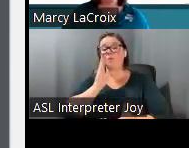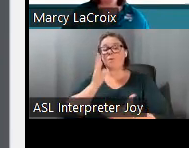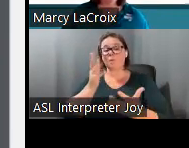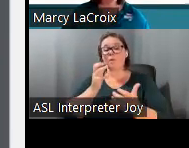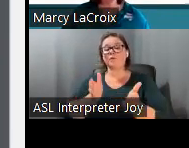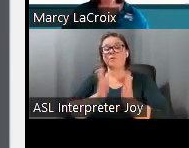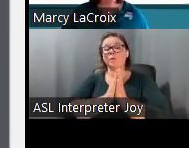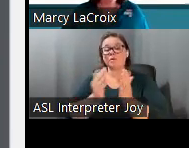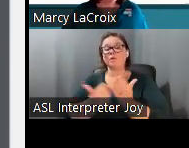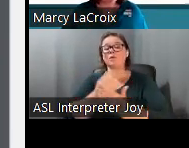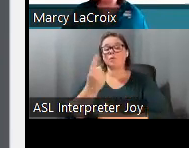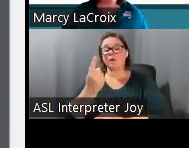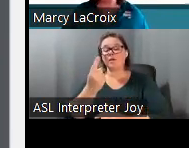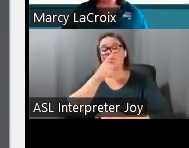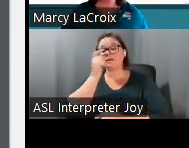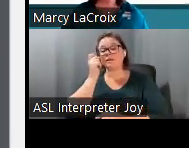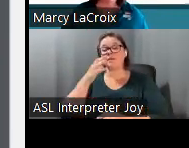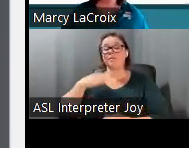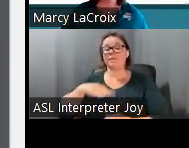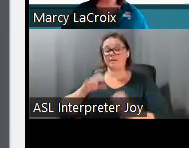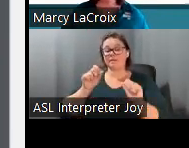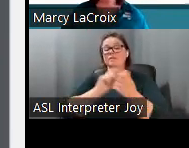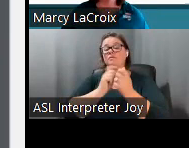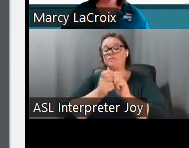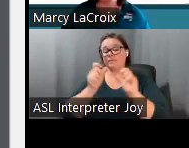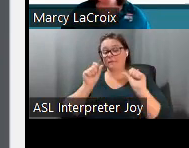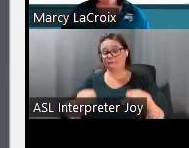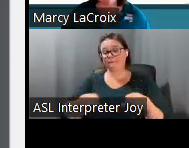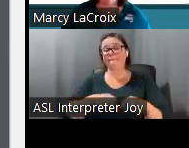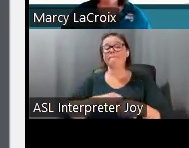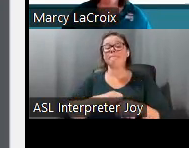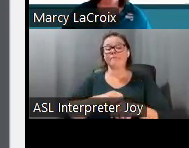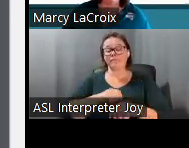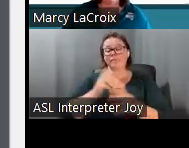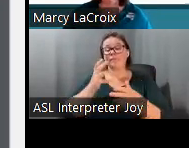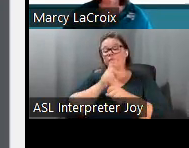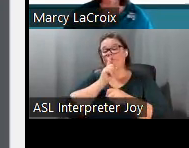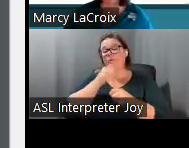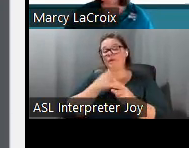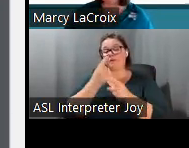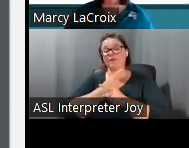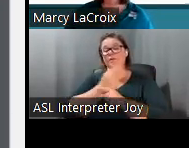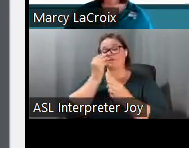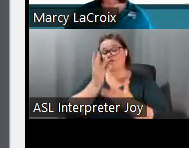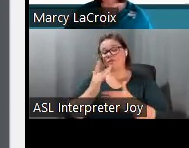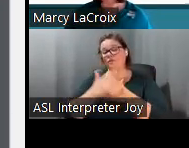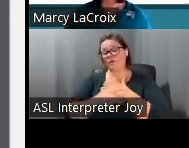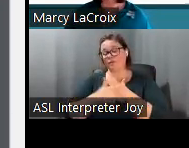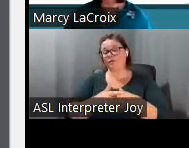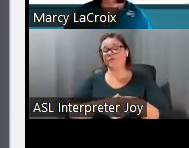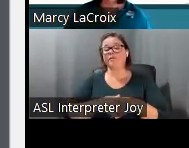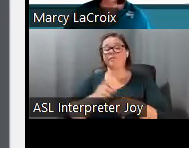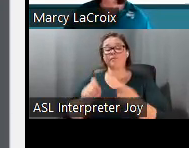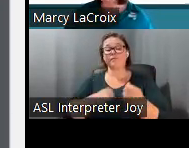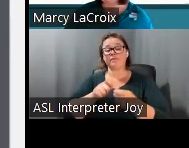a new one because benefits can change, and we want to make sure that you have the most accurate information available to you. And this particular